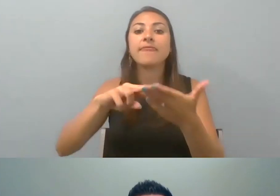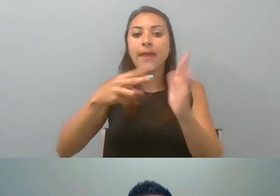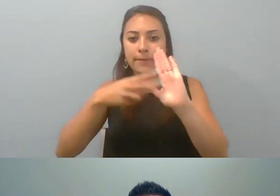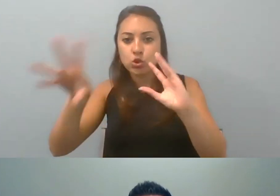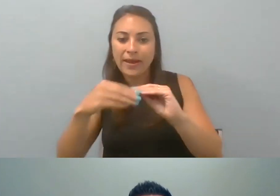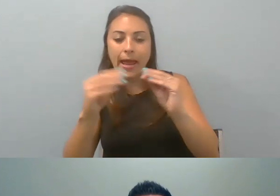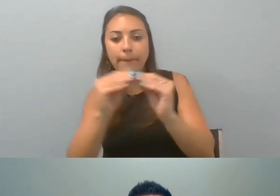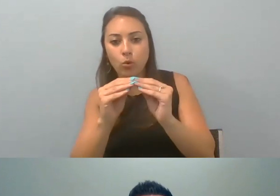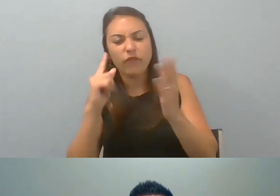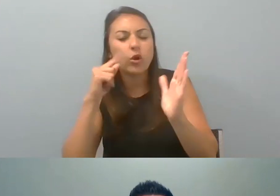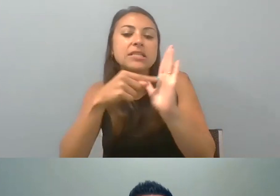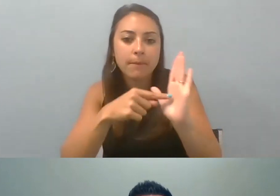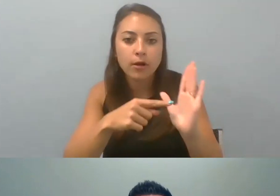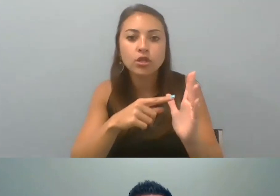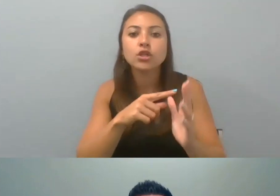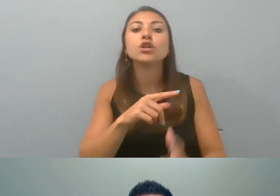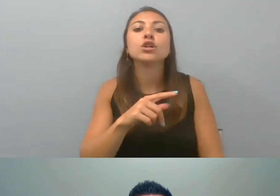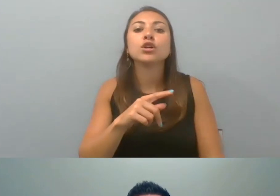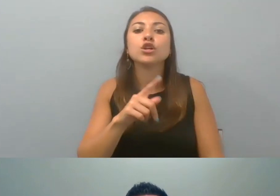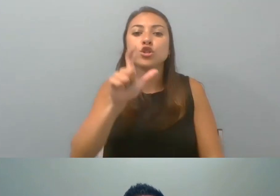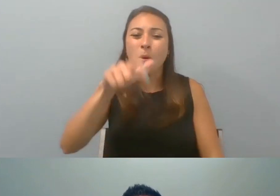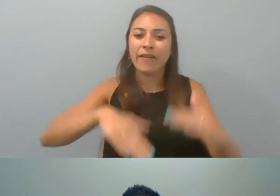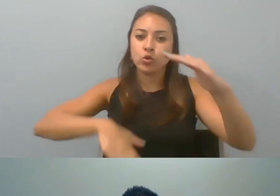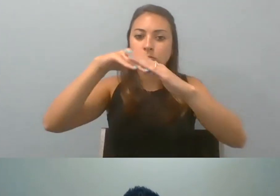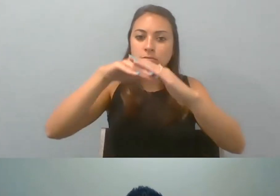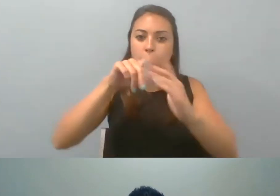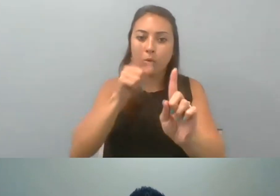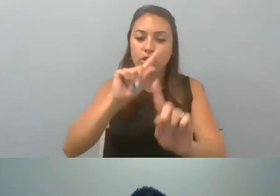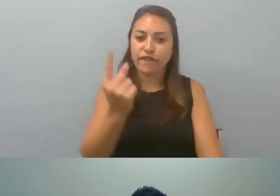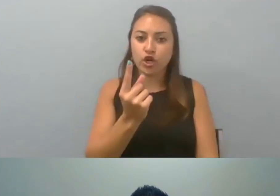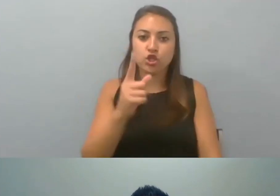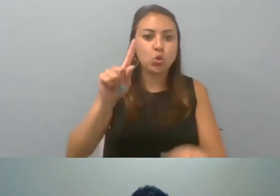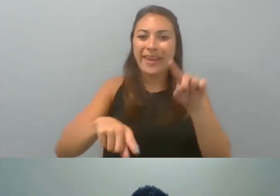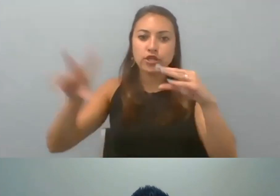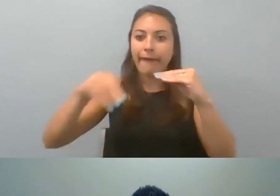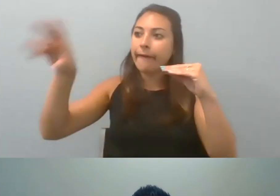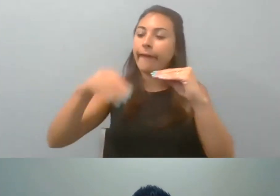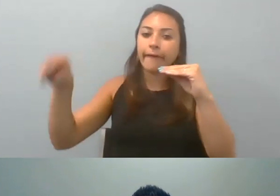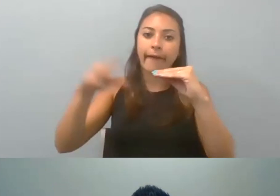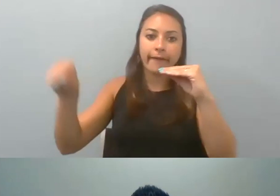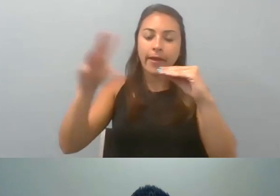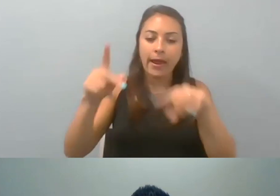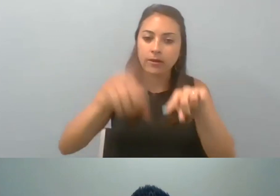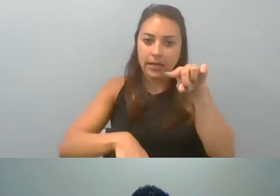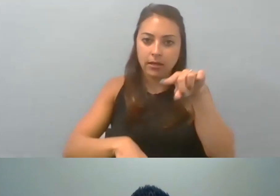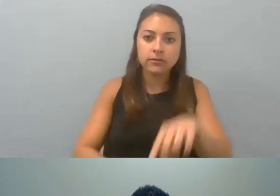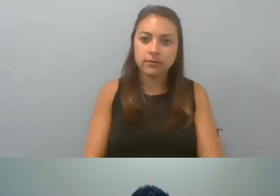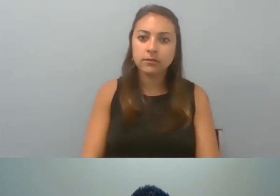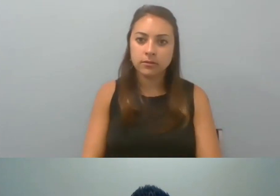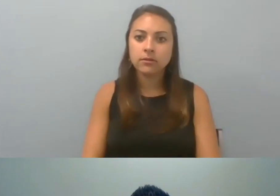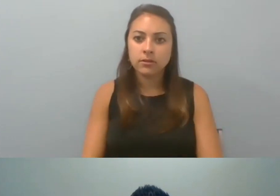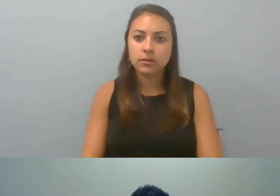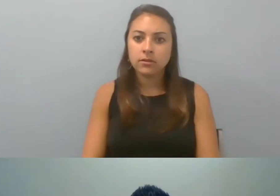points. And the reason that we do that is because at the end of the academic year, if you have points remaining on your card, they